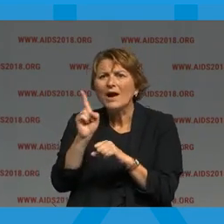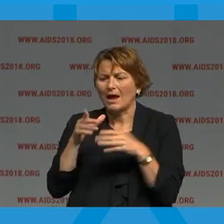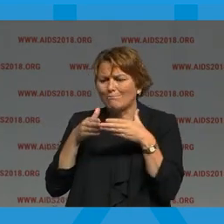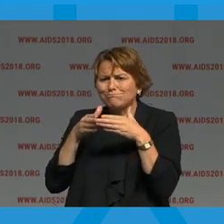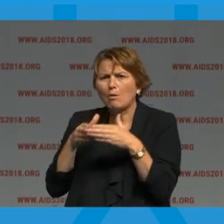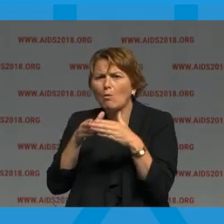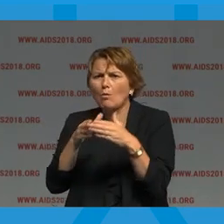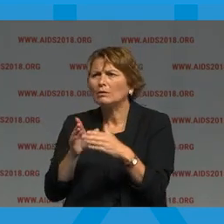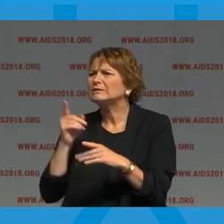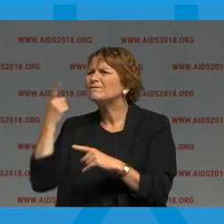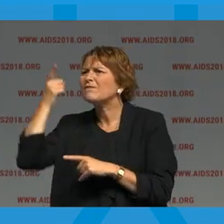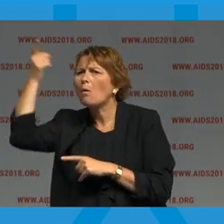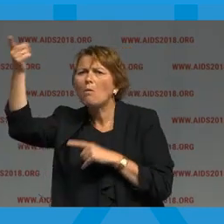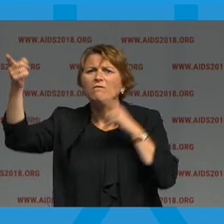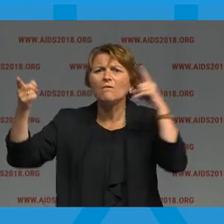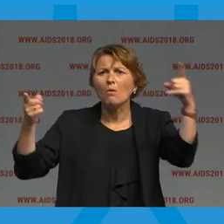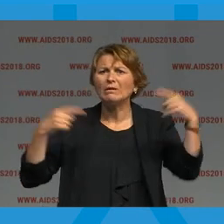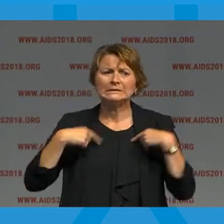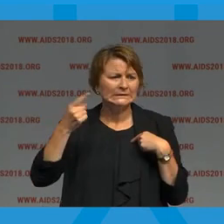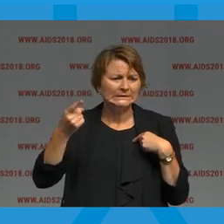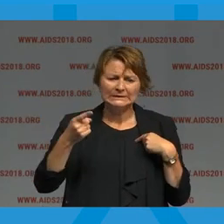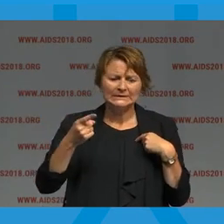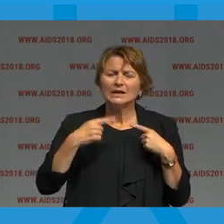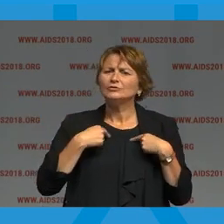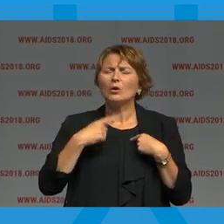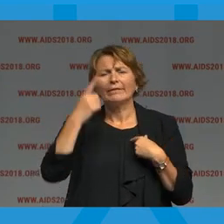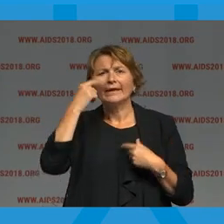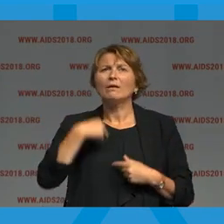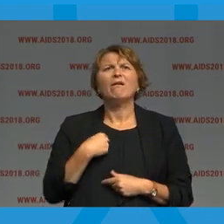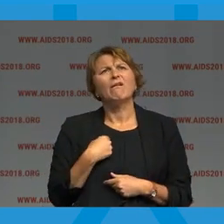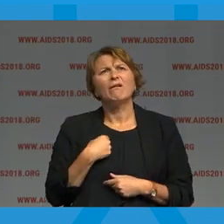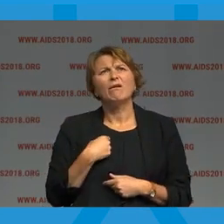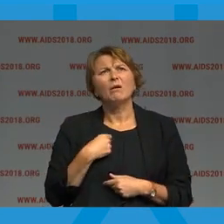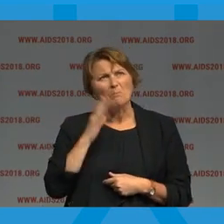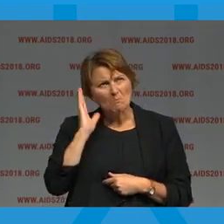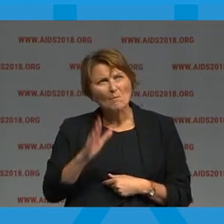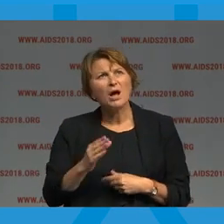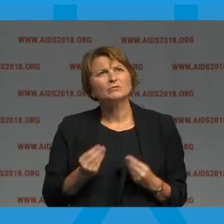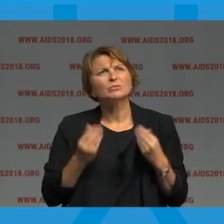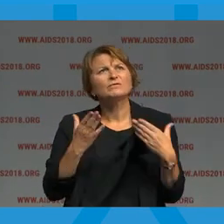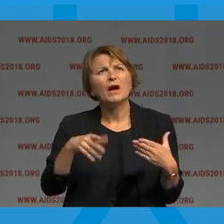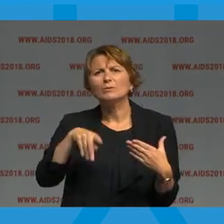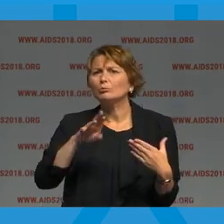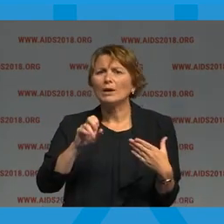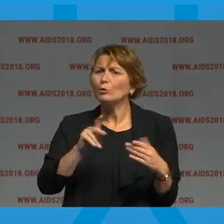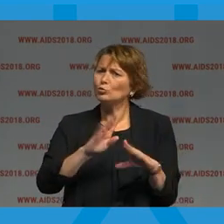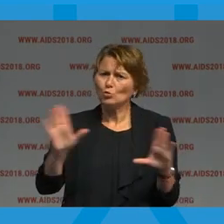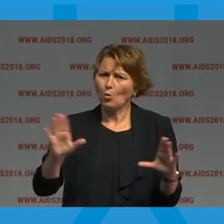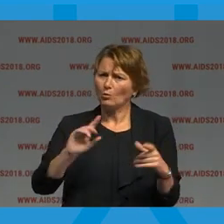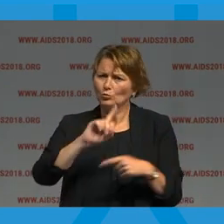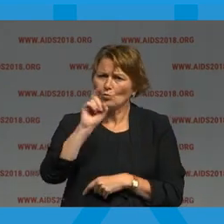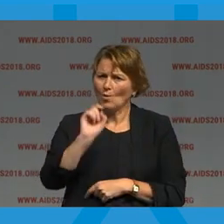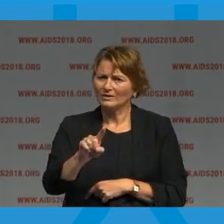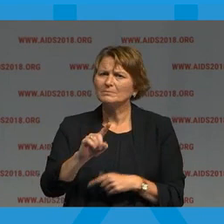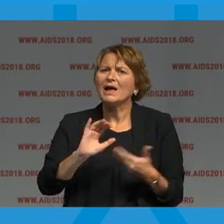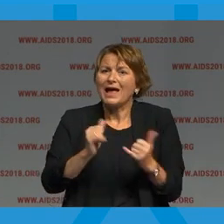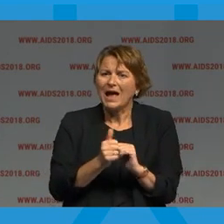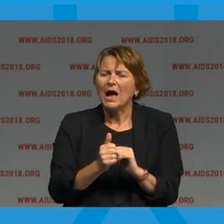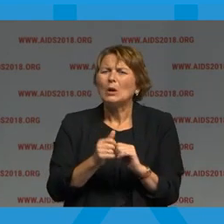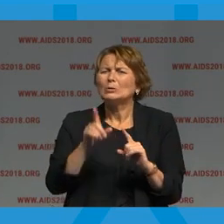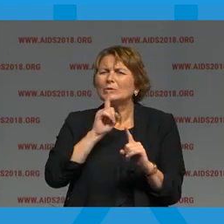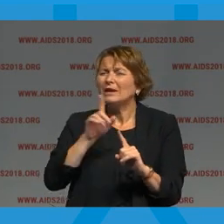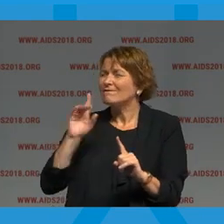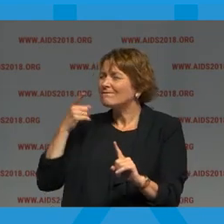doing. The question is not whether to provide PrEP, it's how we do it in urban and rural settings so